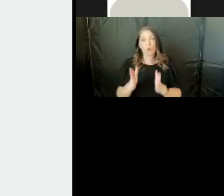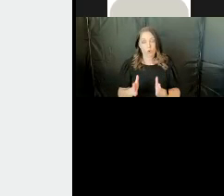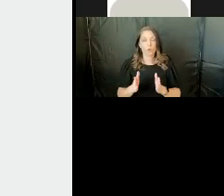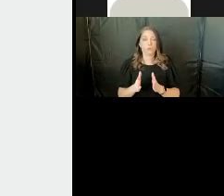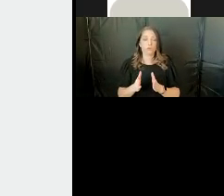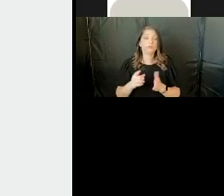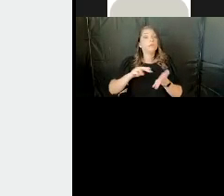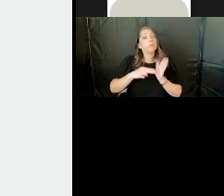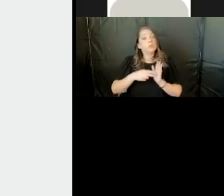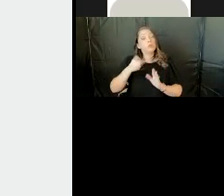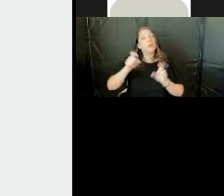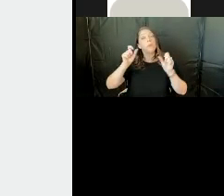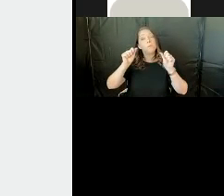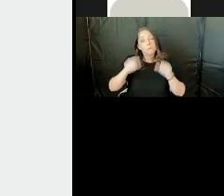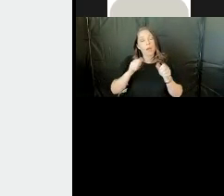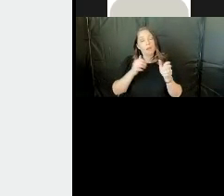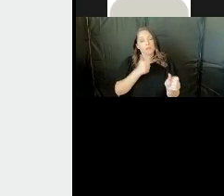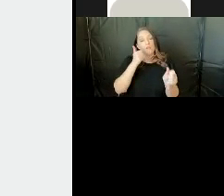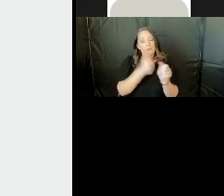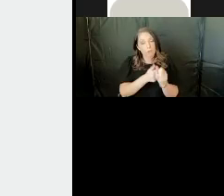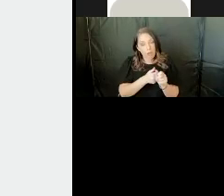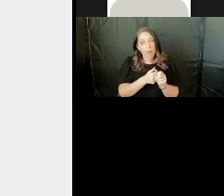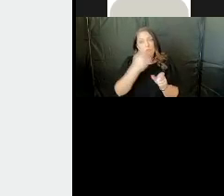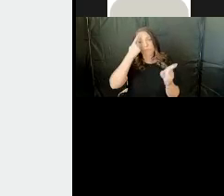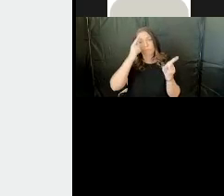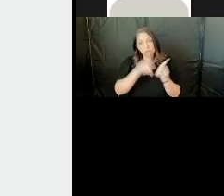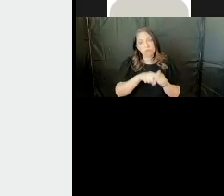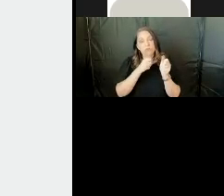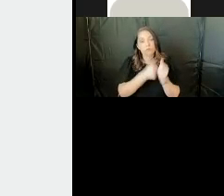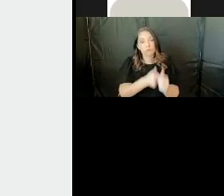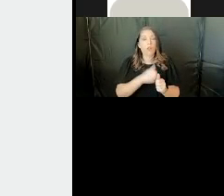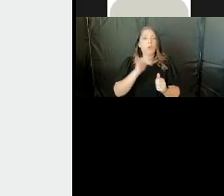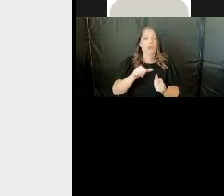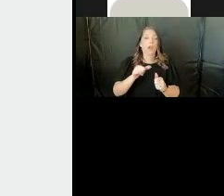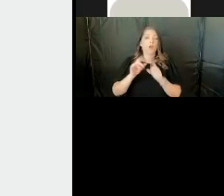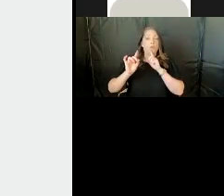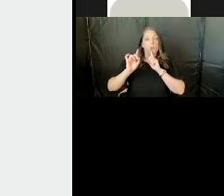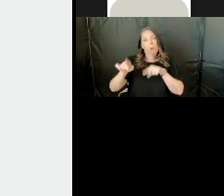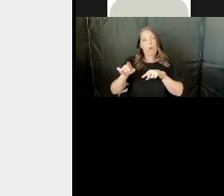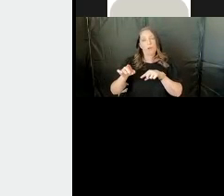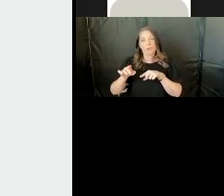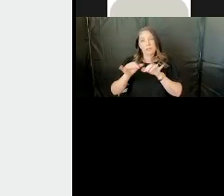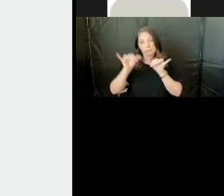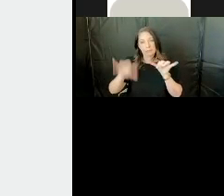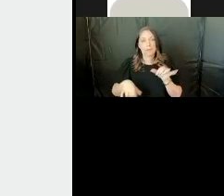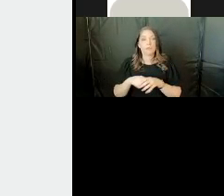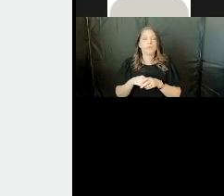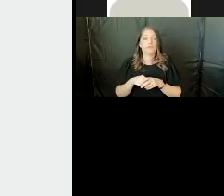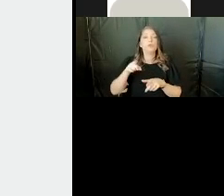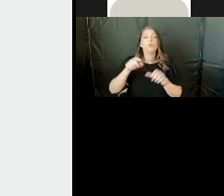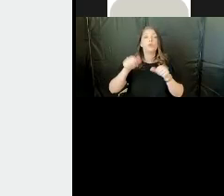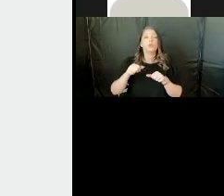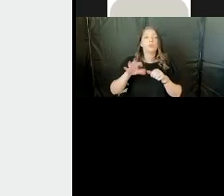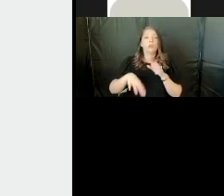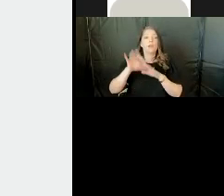Therefore, you must comply with the elder and dependent adult abuse reporting requirements. And you can find those in the Welfare